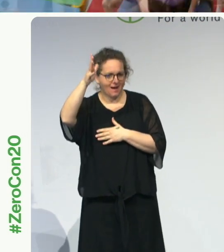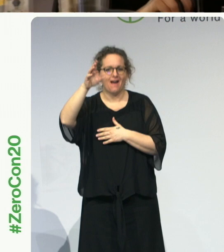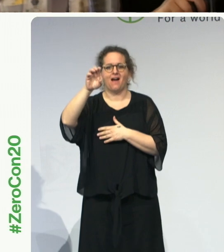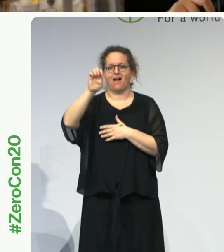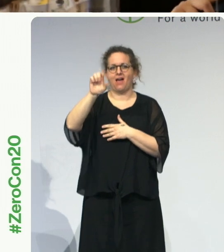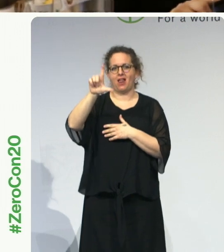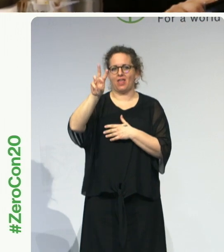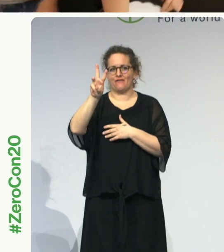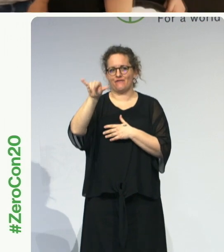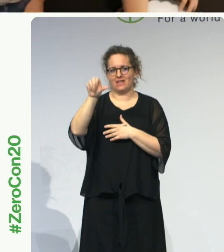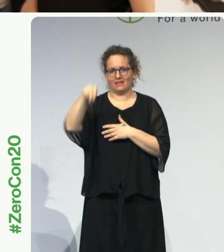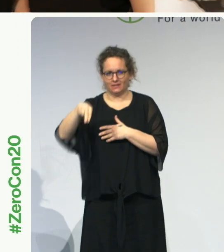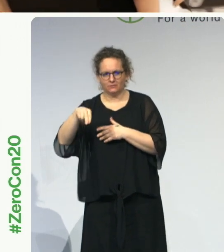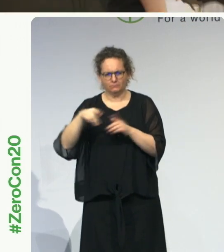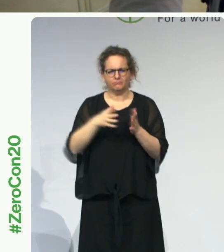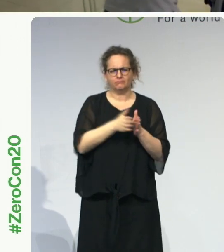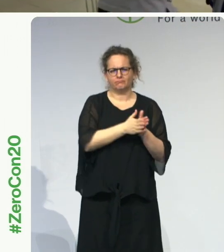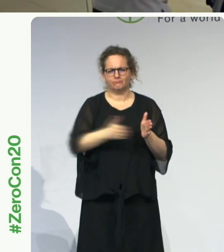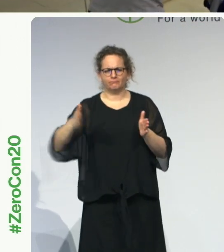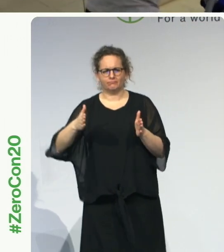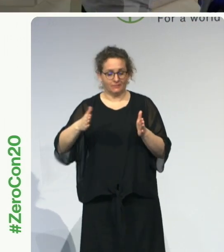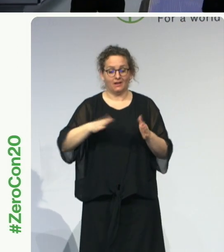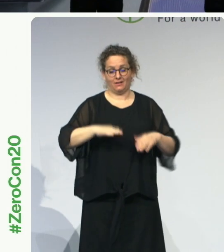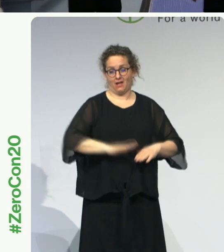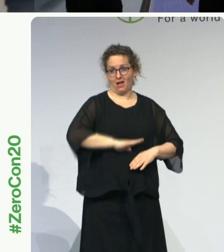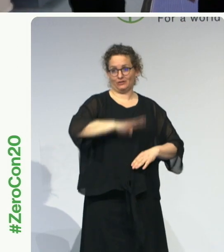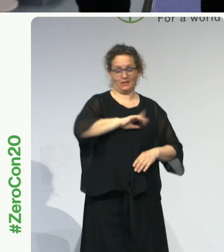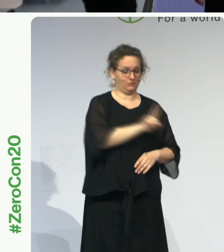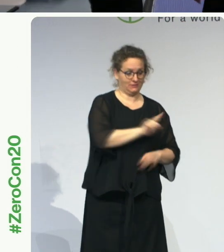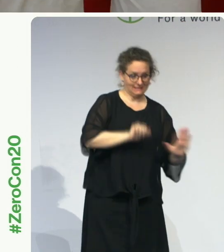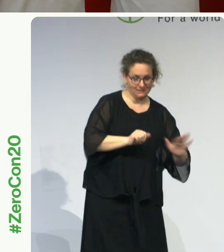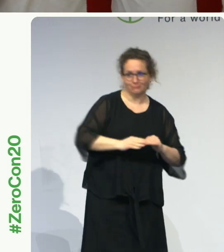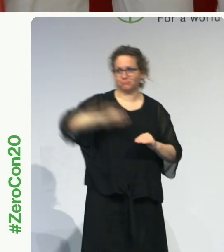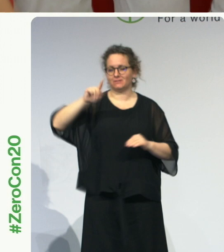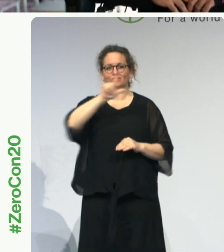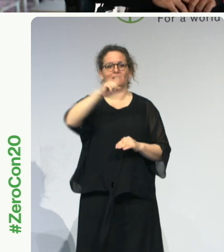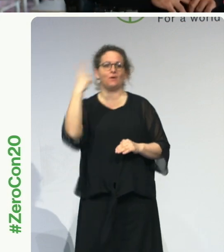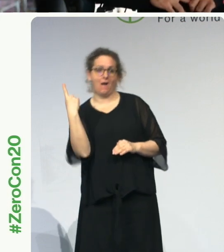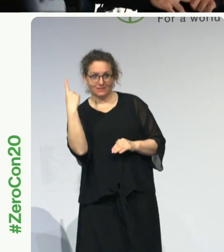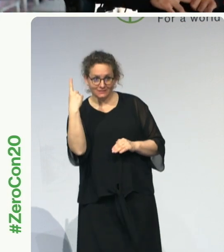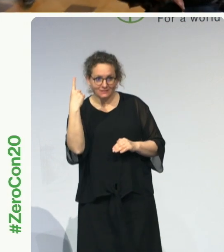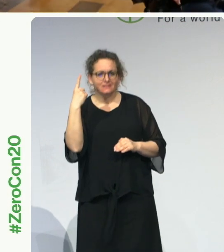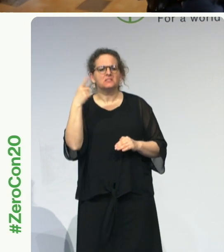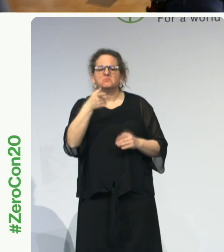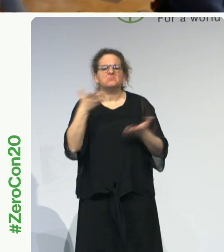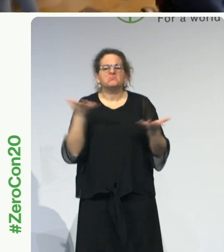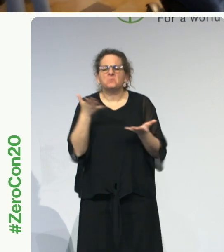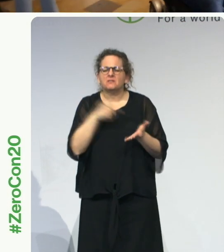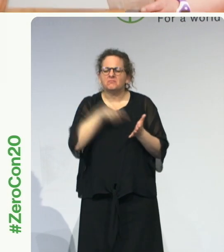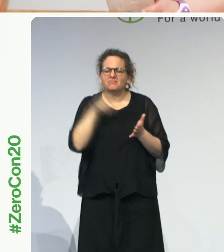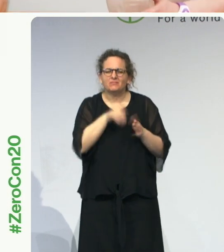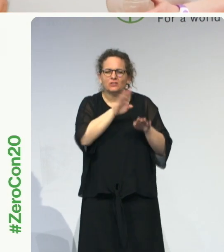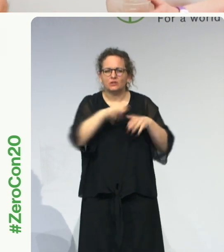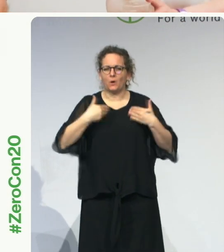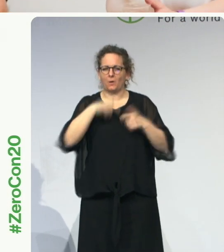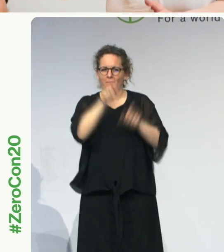of 16 and 21 for adulthood through employment skills and orientation training. The project also